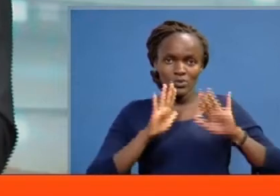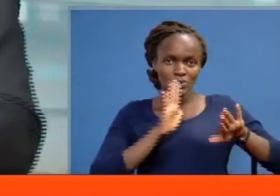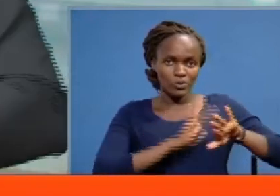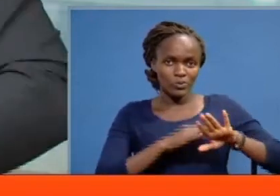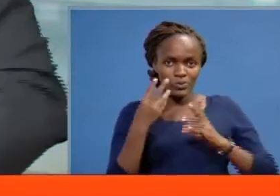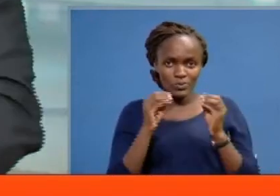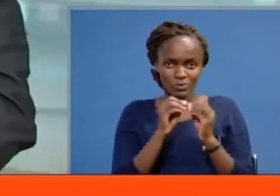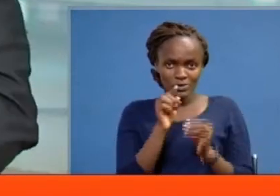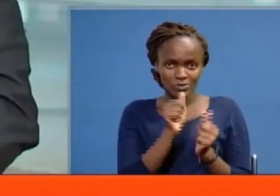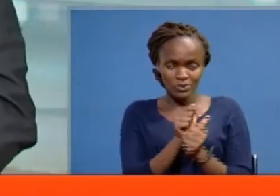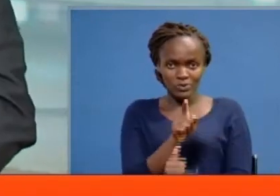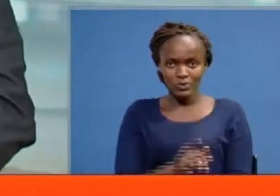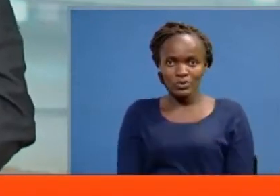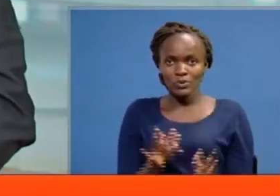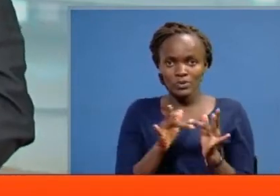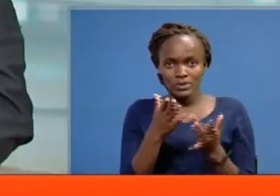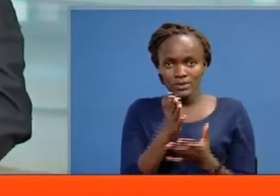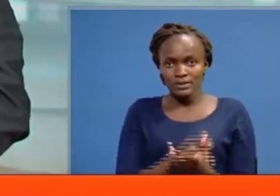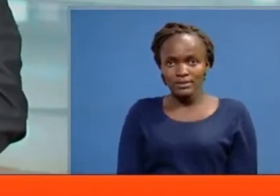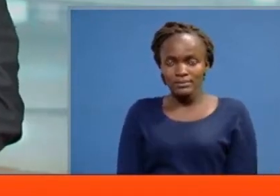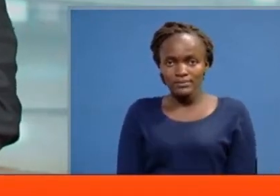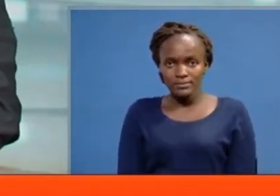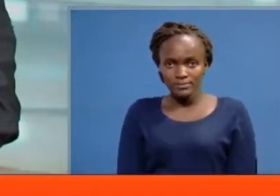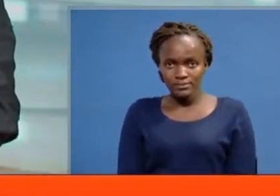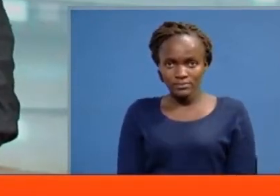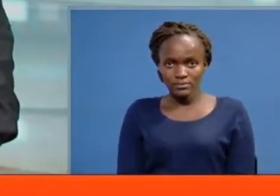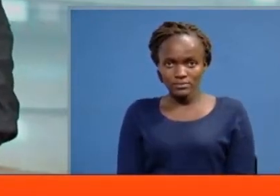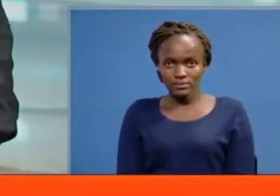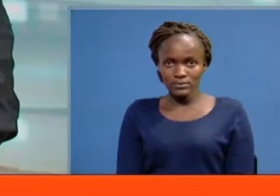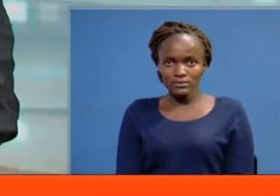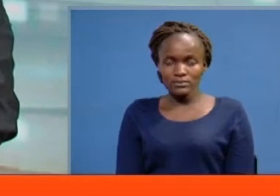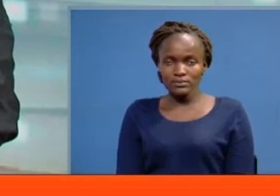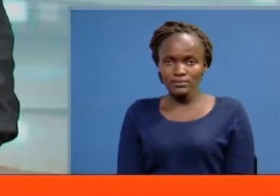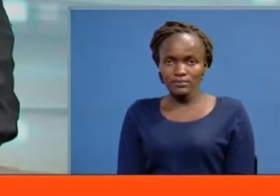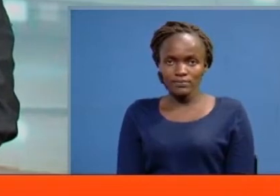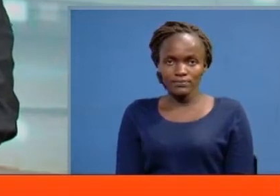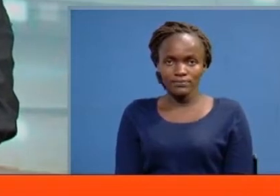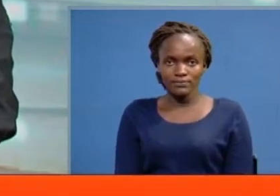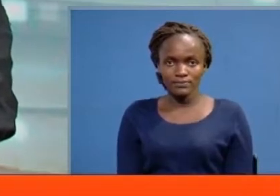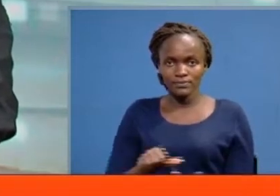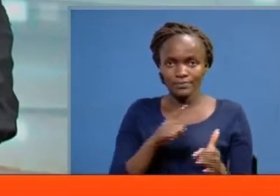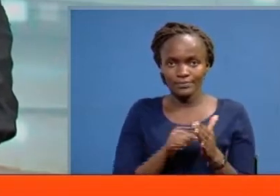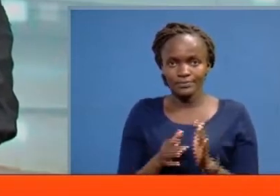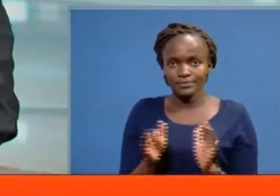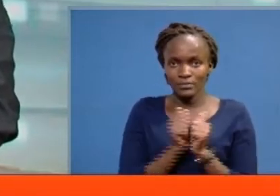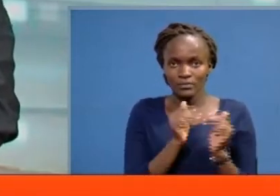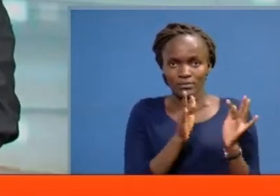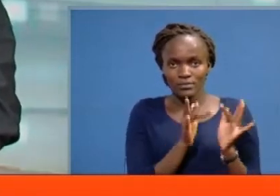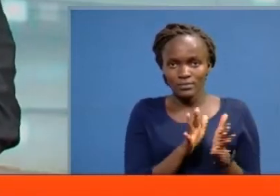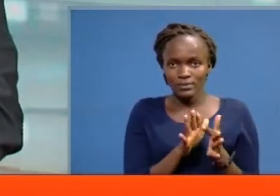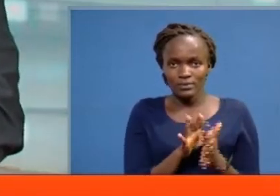you know, on online platforms, you know, talk about primarily with LinkedIn, which